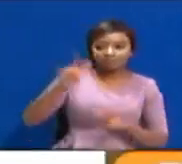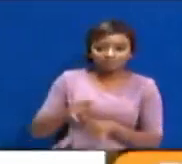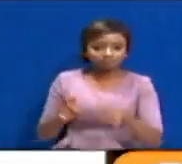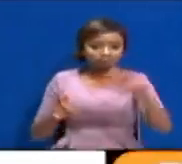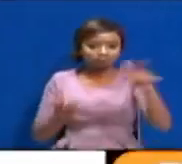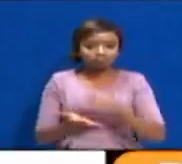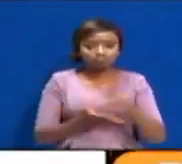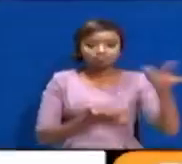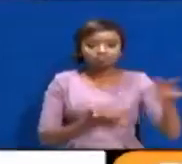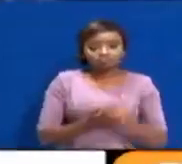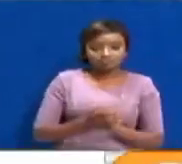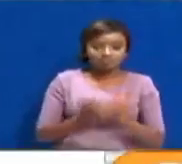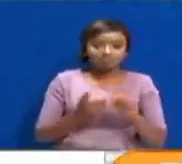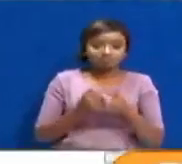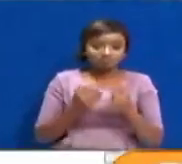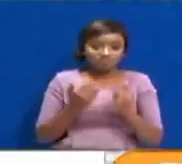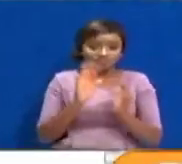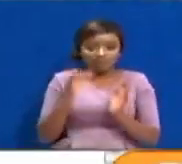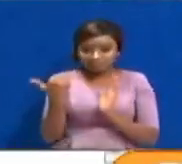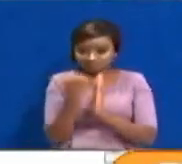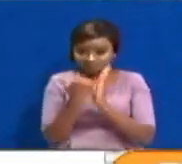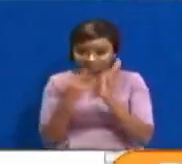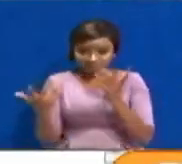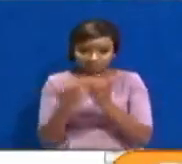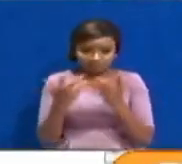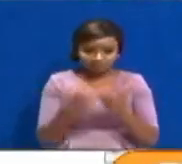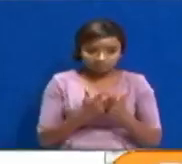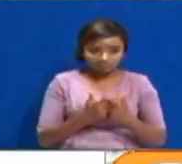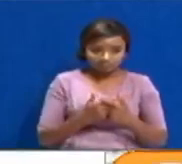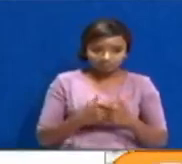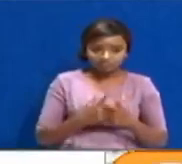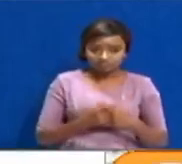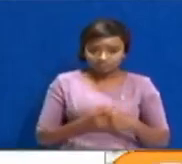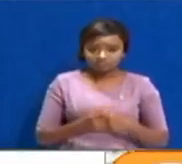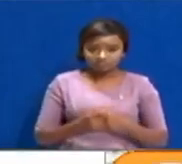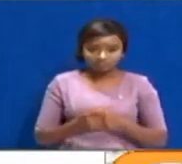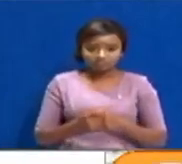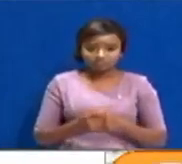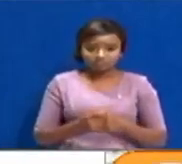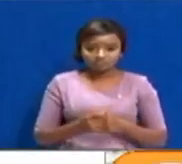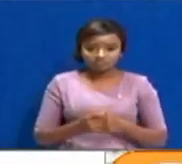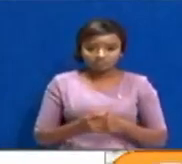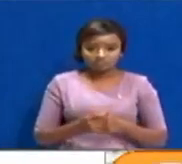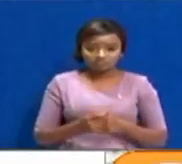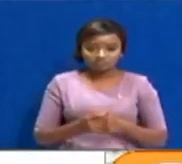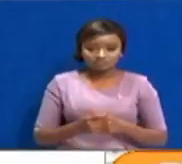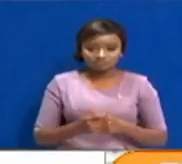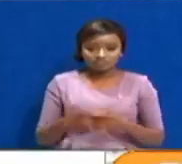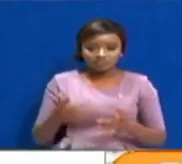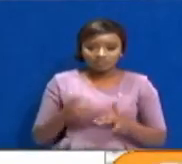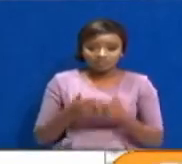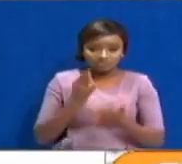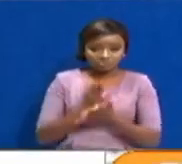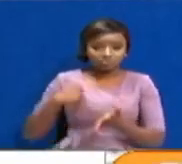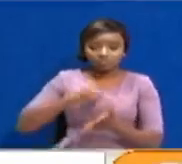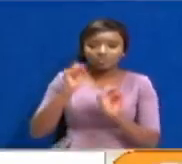that in terms of the program to connect Uganda both regional within Africa and internationally, we can